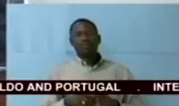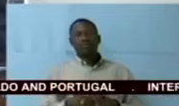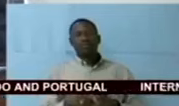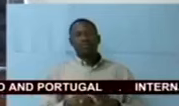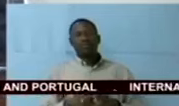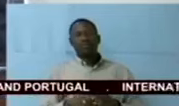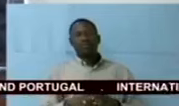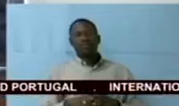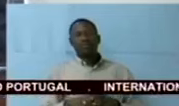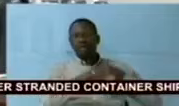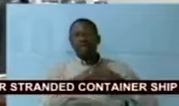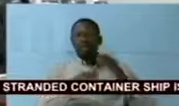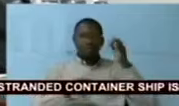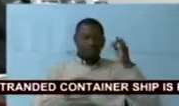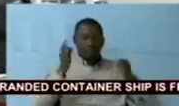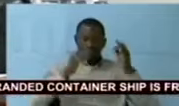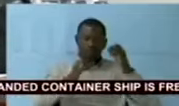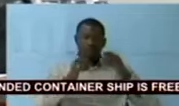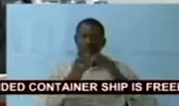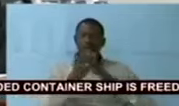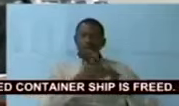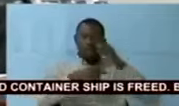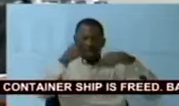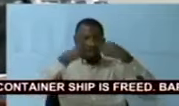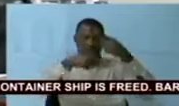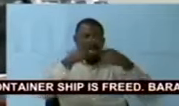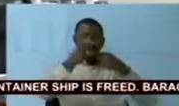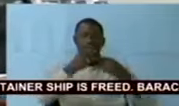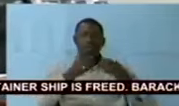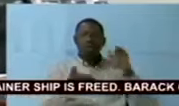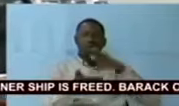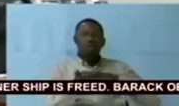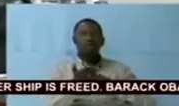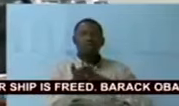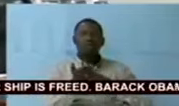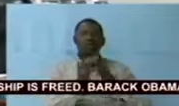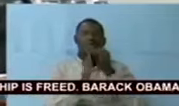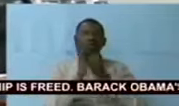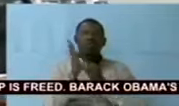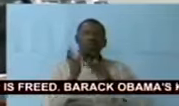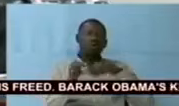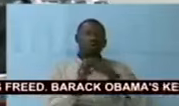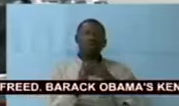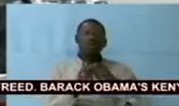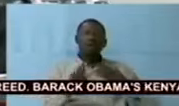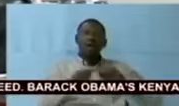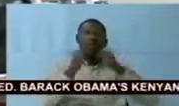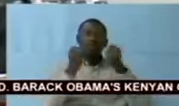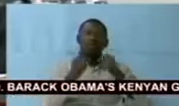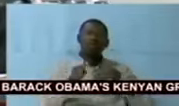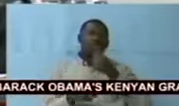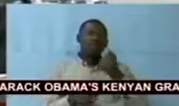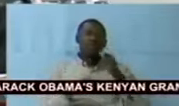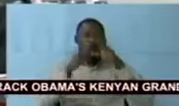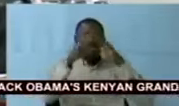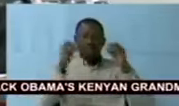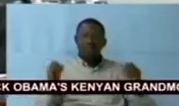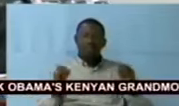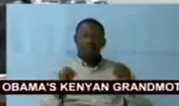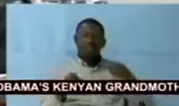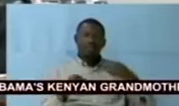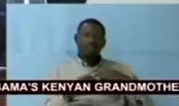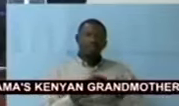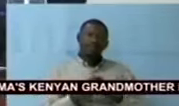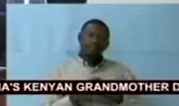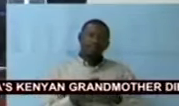Ongoing on the abuse of office. Kito betama kantumo menna wo tumiro la karola kafo ye timbali ale ke office okono.